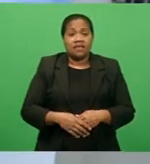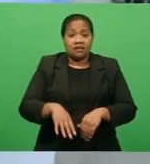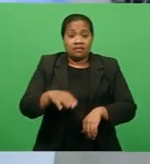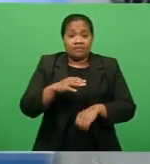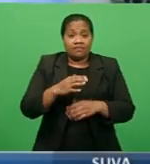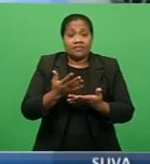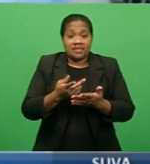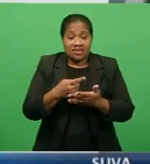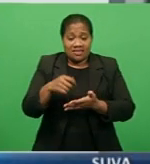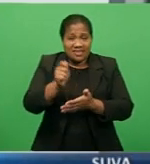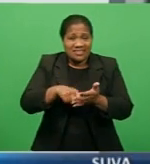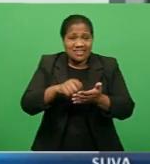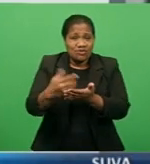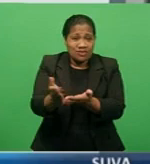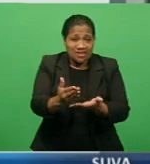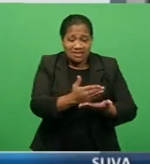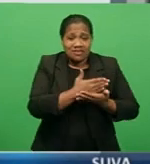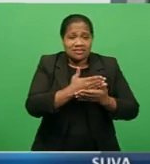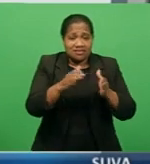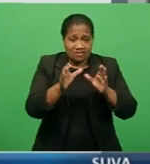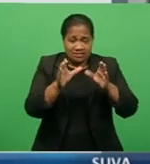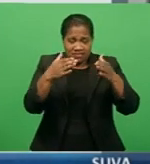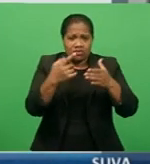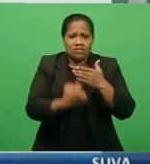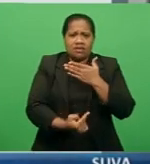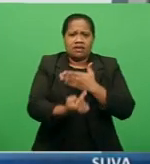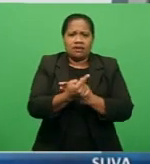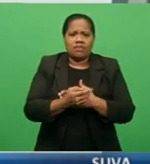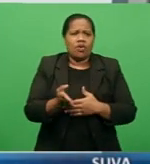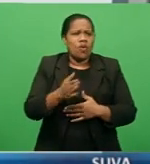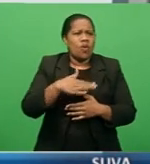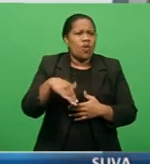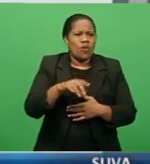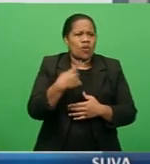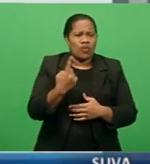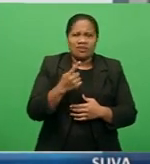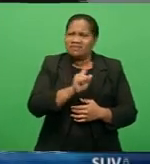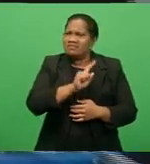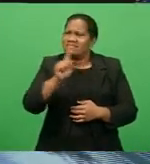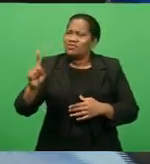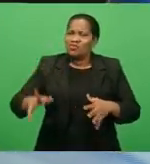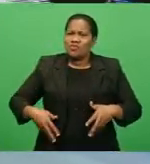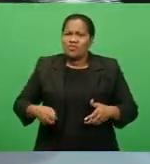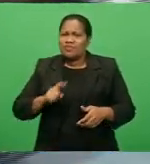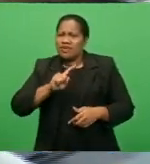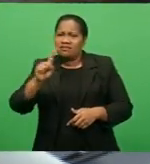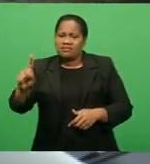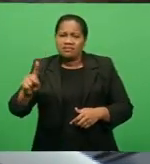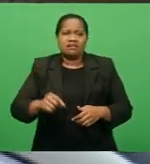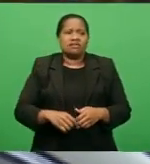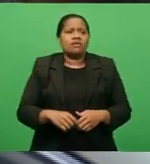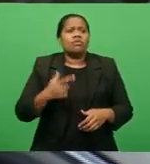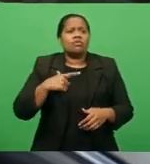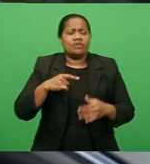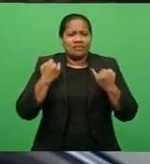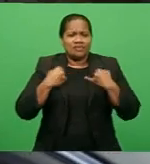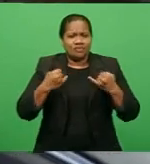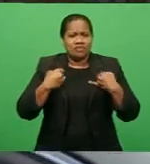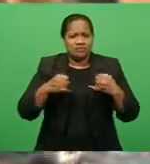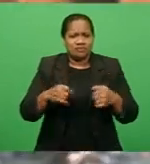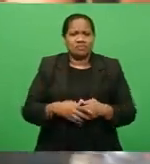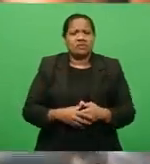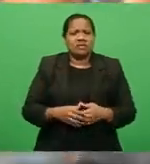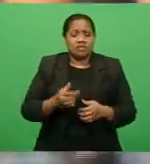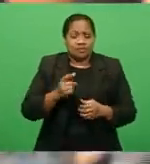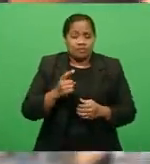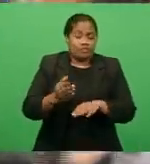The tax collection agency profiles all whistleblower cases and assesses the credibility of information before an audit investigation